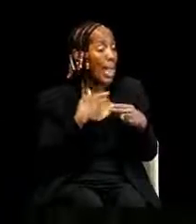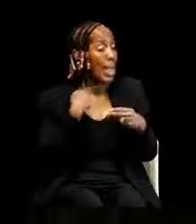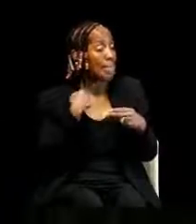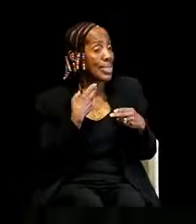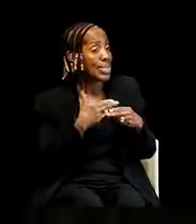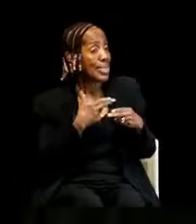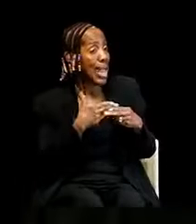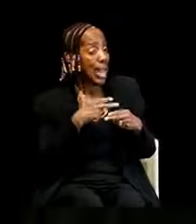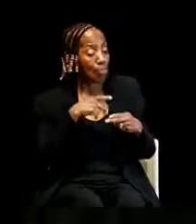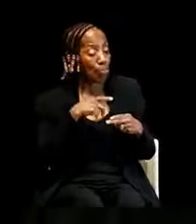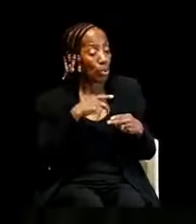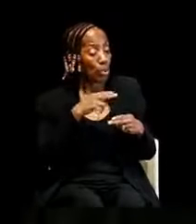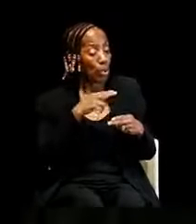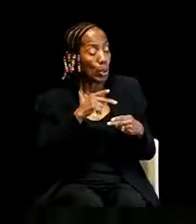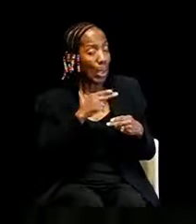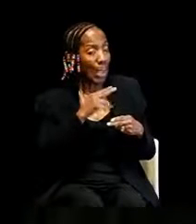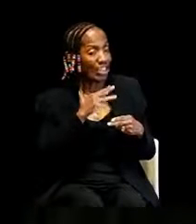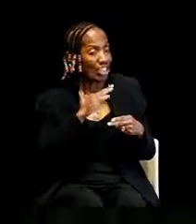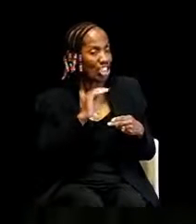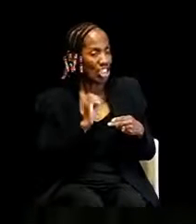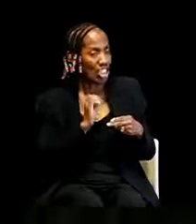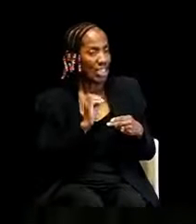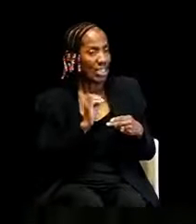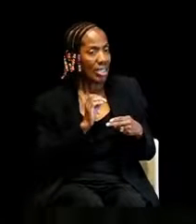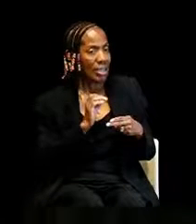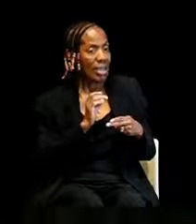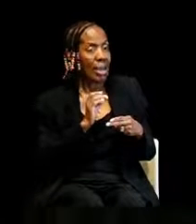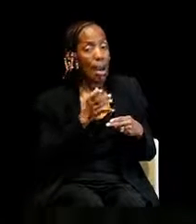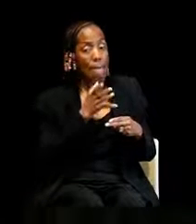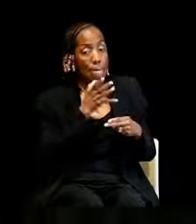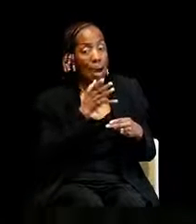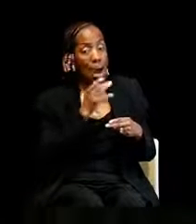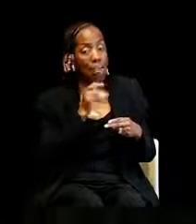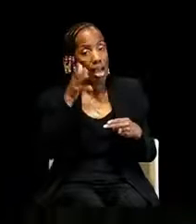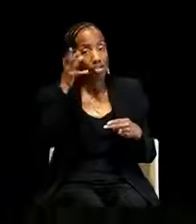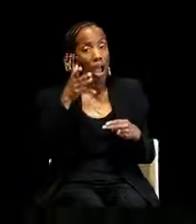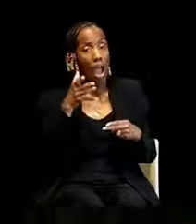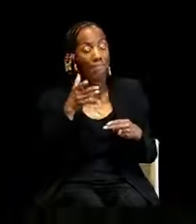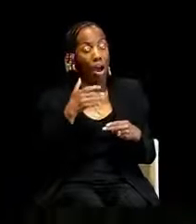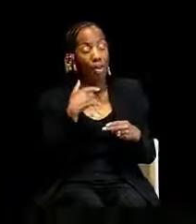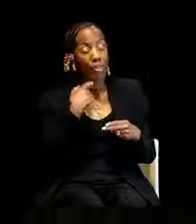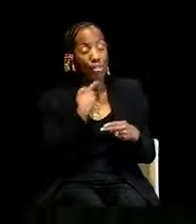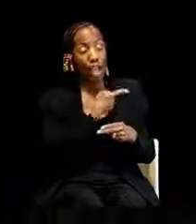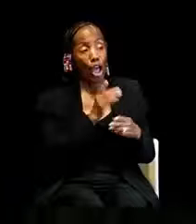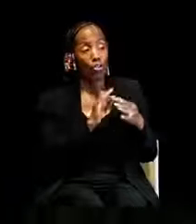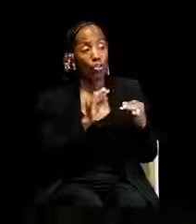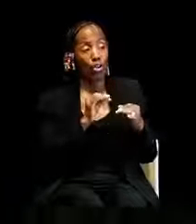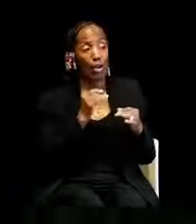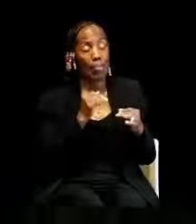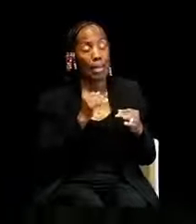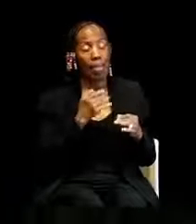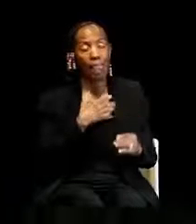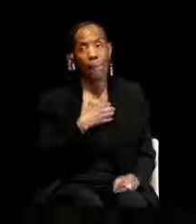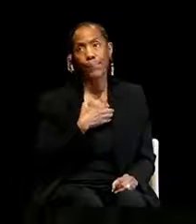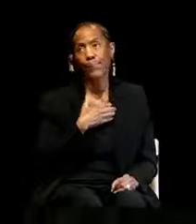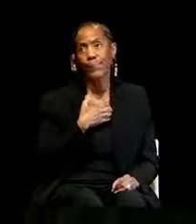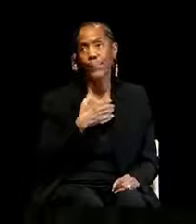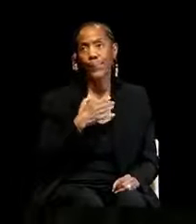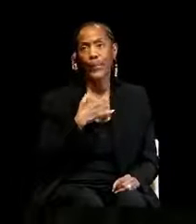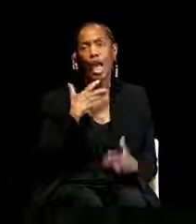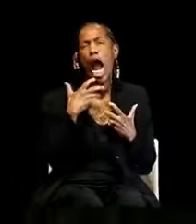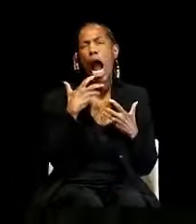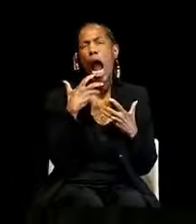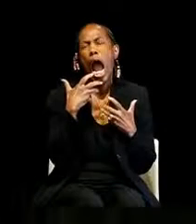mom call me that. You let him and my mother tell it, I was a fussy baby with a sharp cry. My